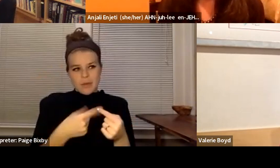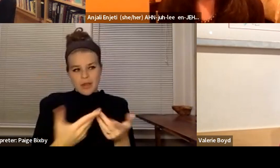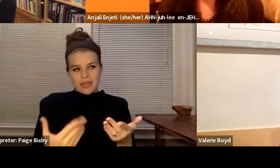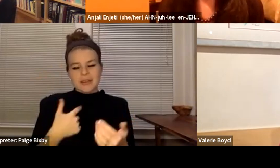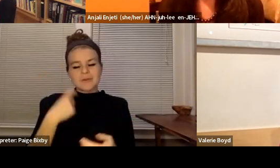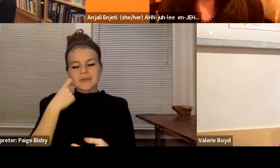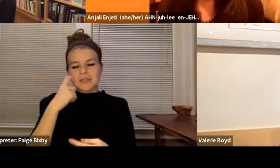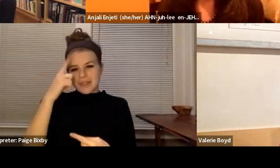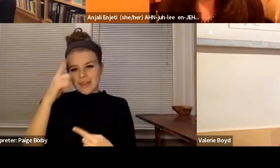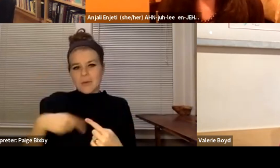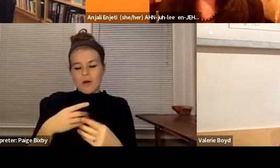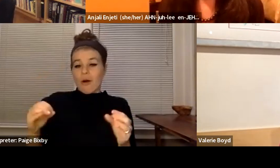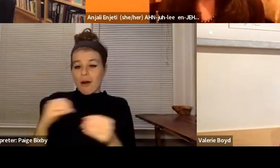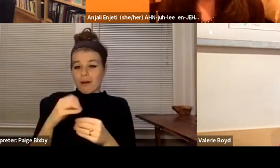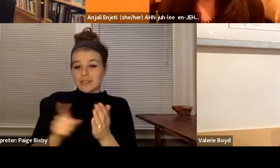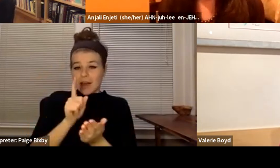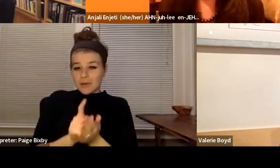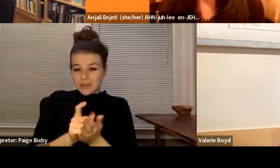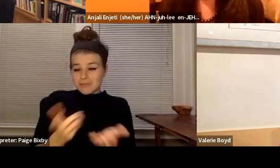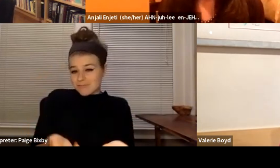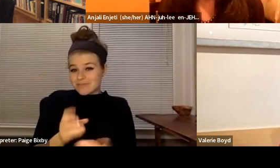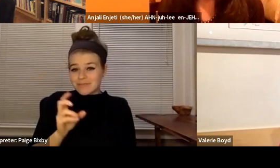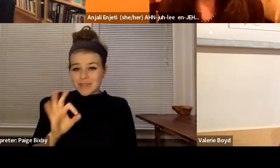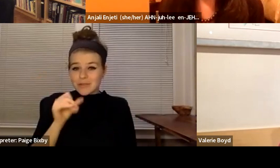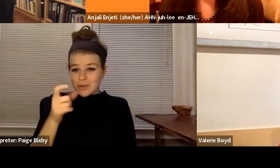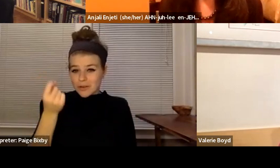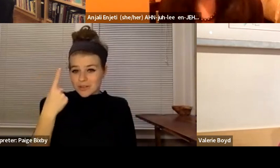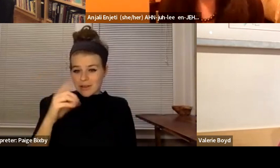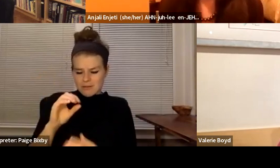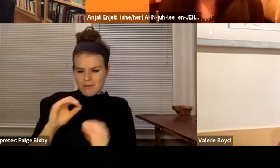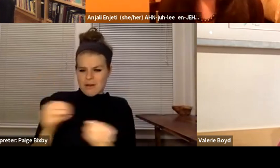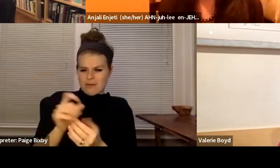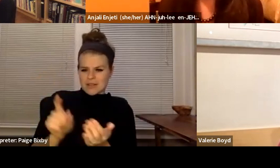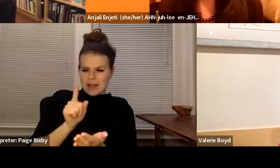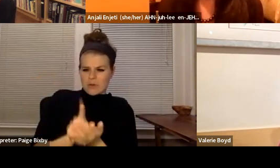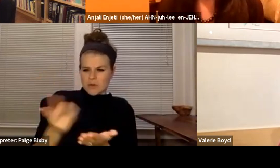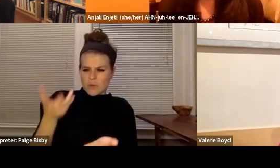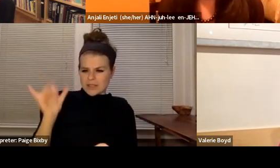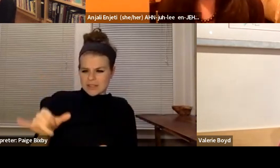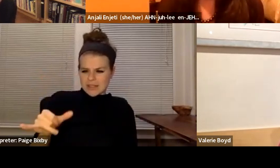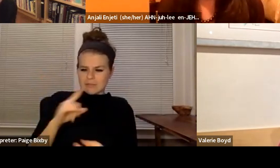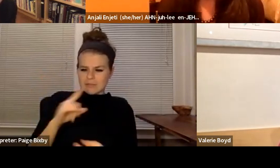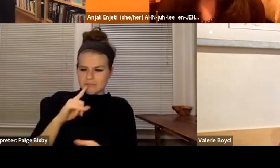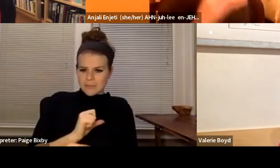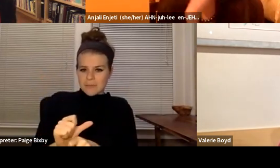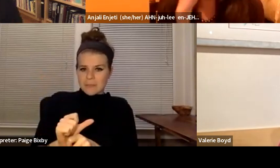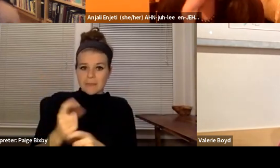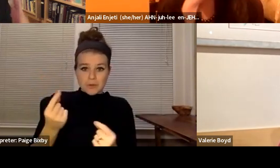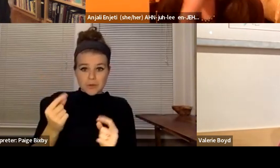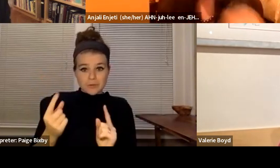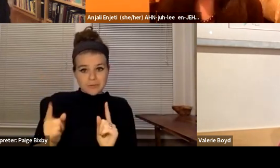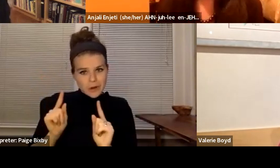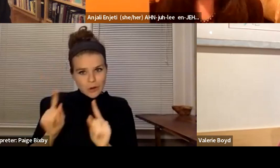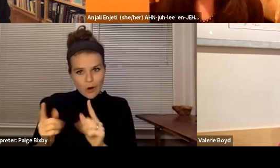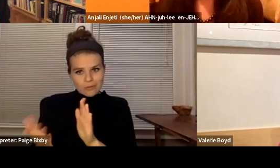like, office hours, right? Like, if you don't understand what office hours are really, or, like, you go and you ask for help, but it's also about